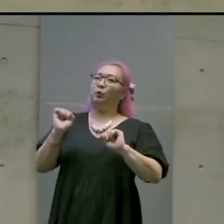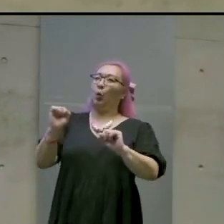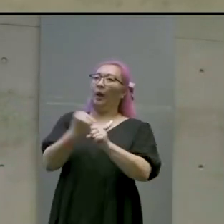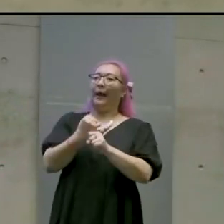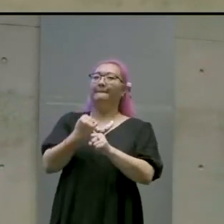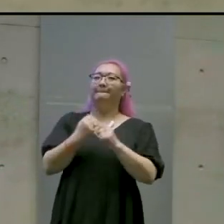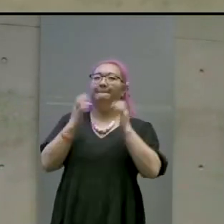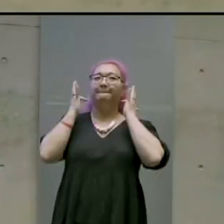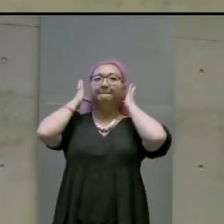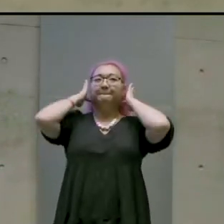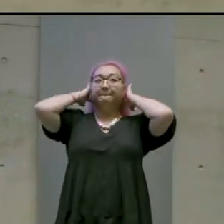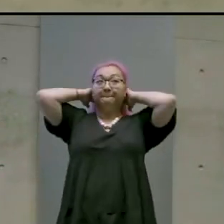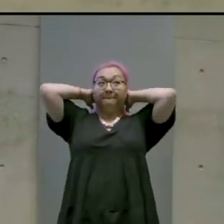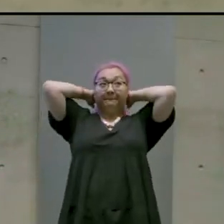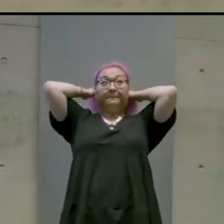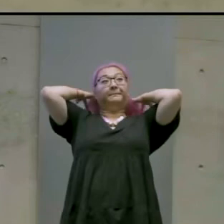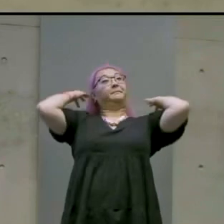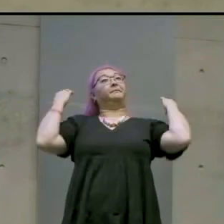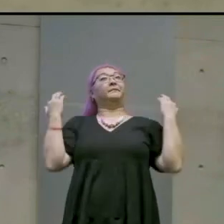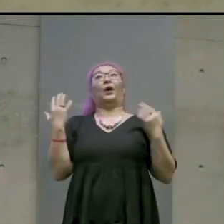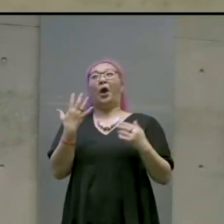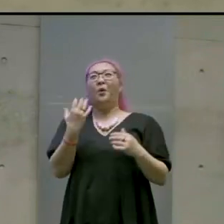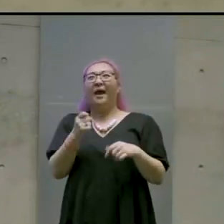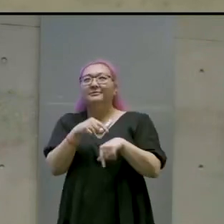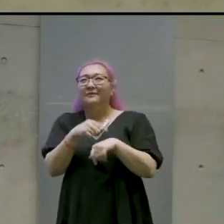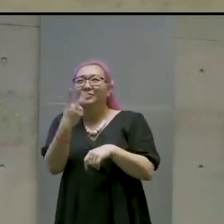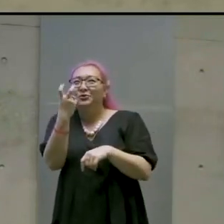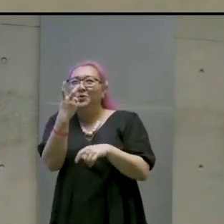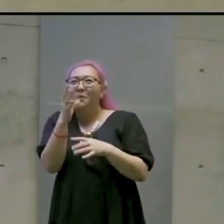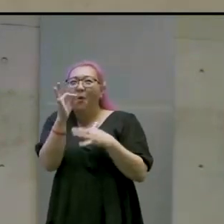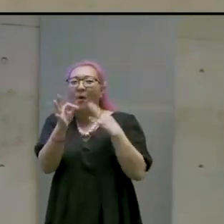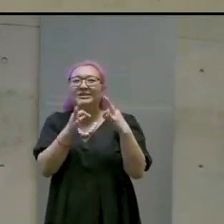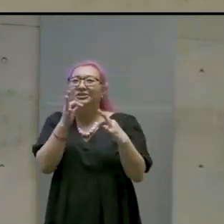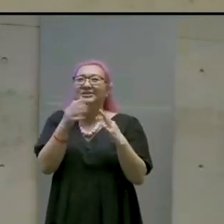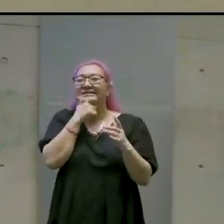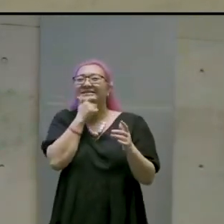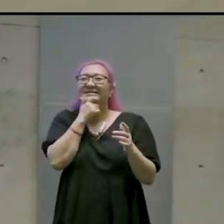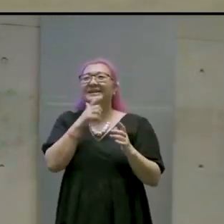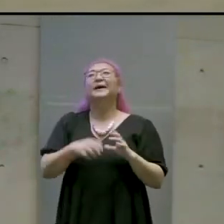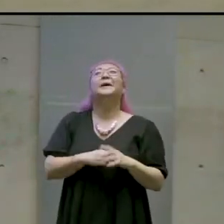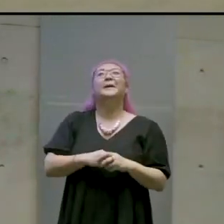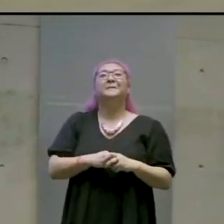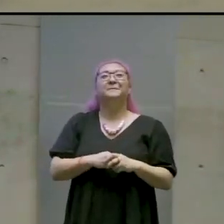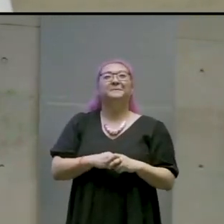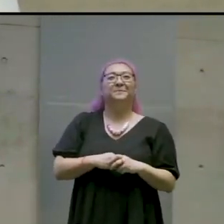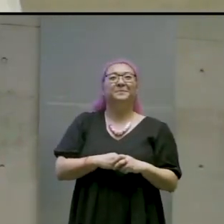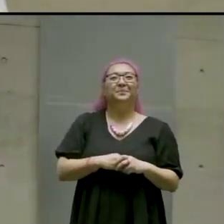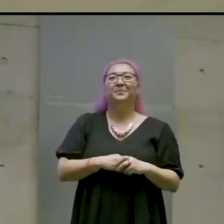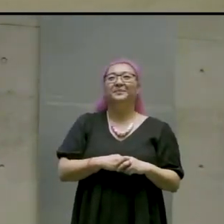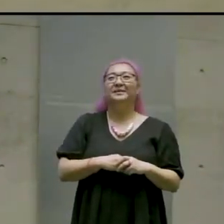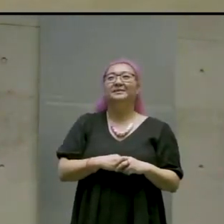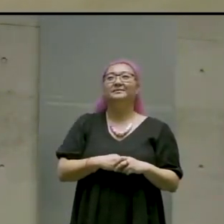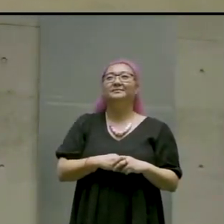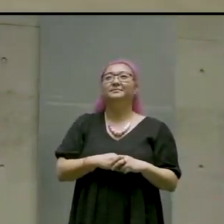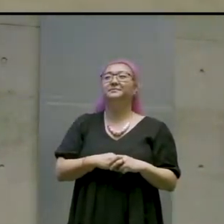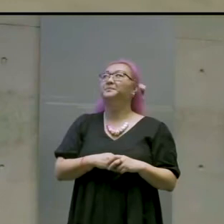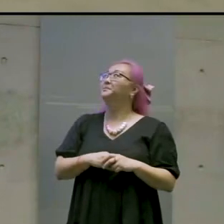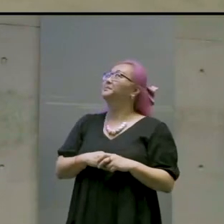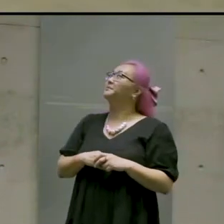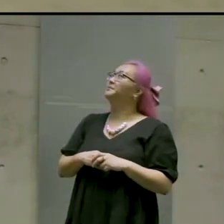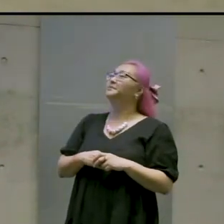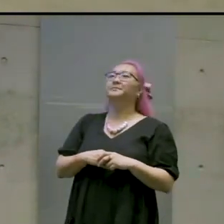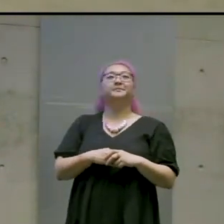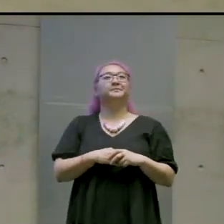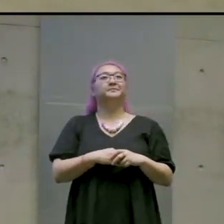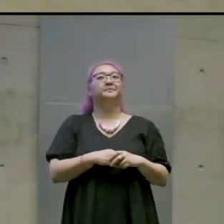We have time for 2 more questions. So this is a very difficult choice for me. I fell over while talking. That's embarrassing. Can you pass the mic down this row,